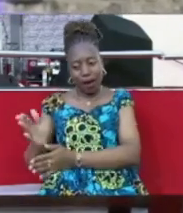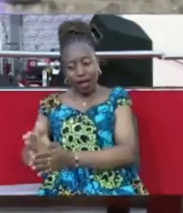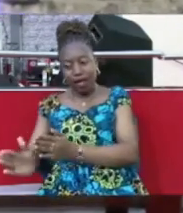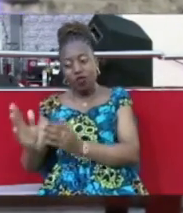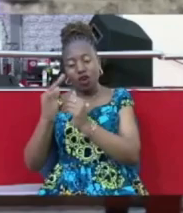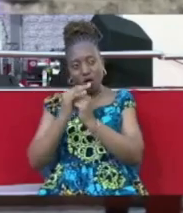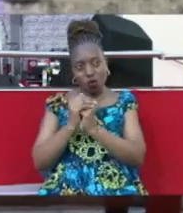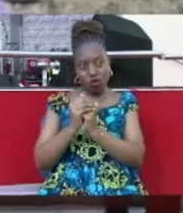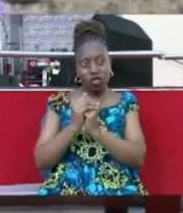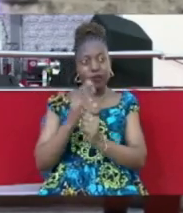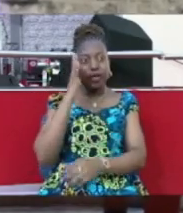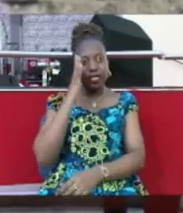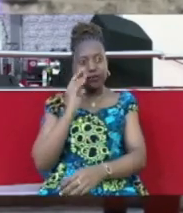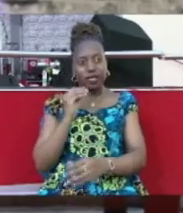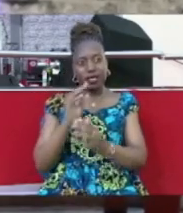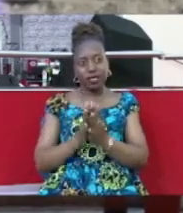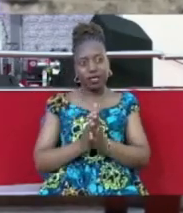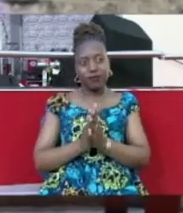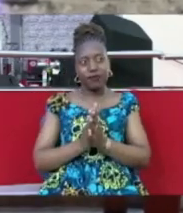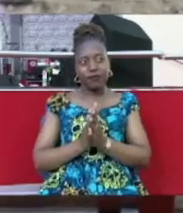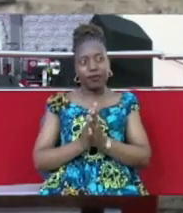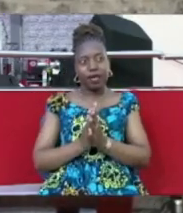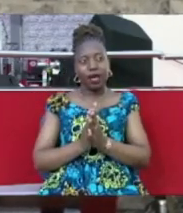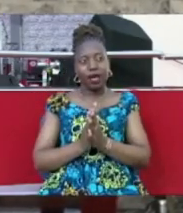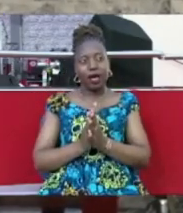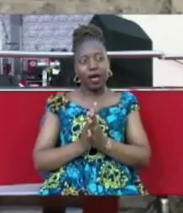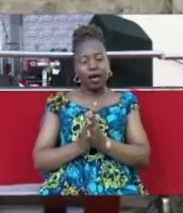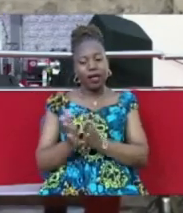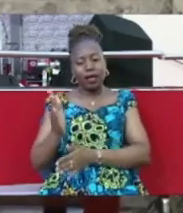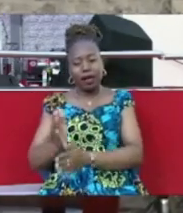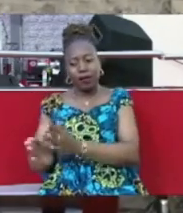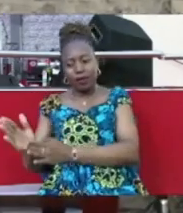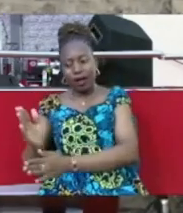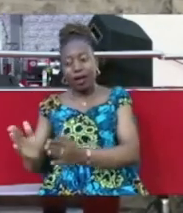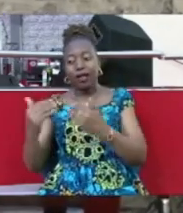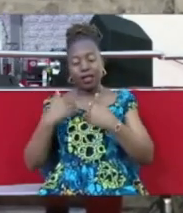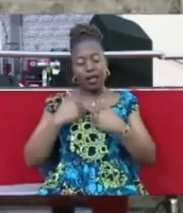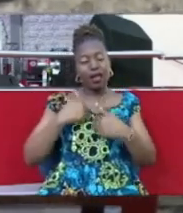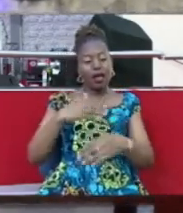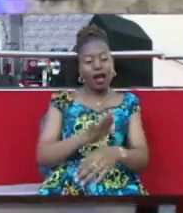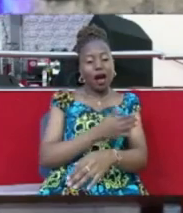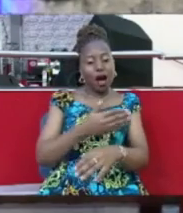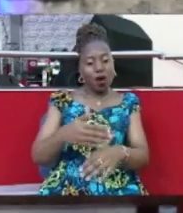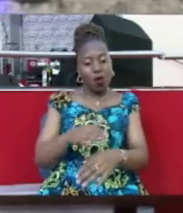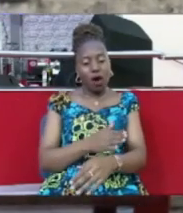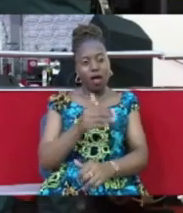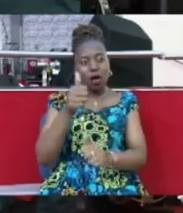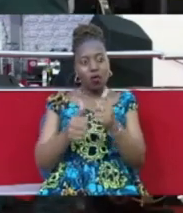experience. And they had put together a choir that was almost getting to